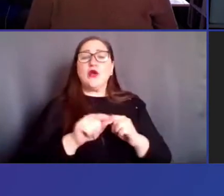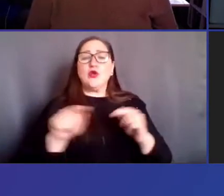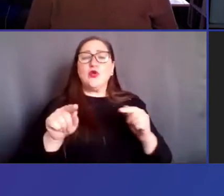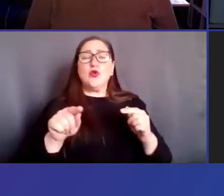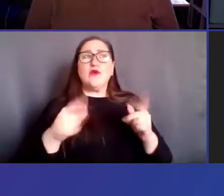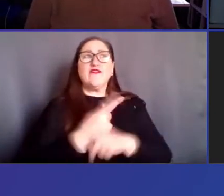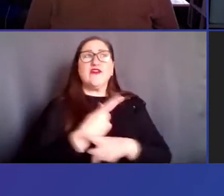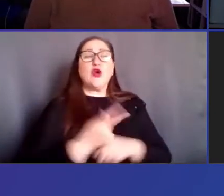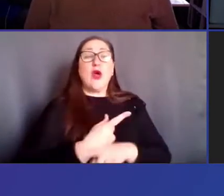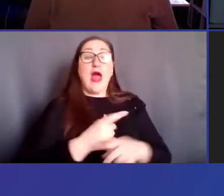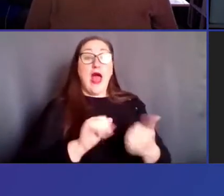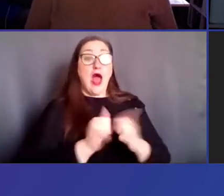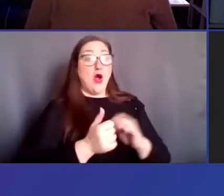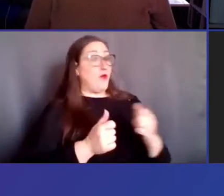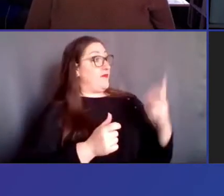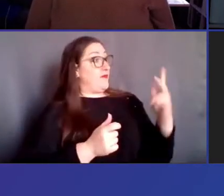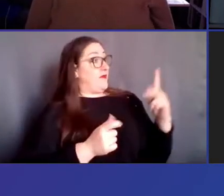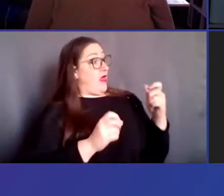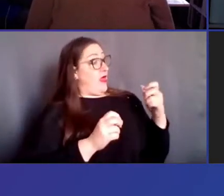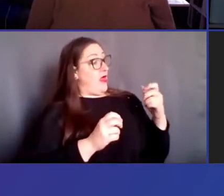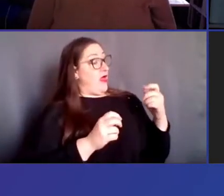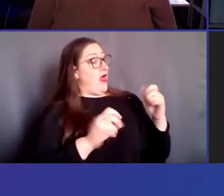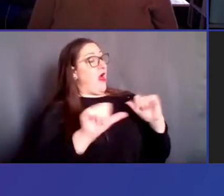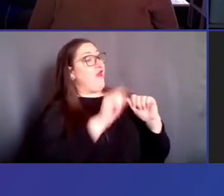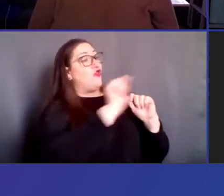permission and or the